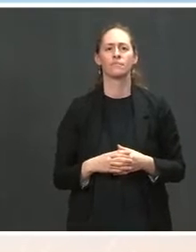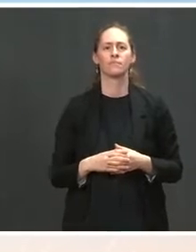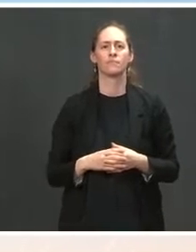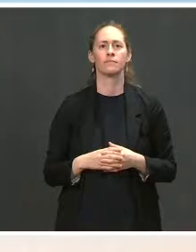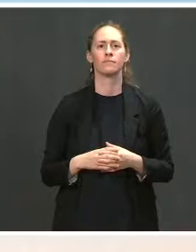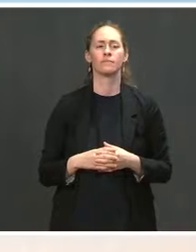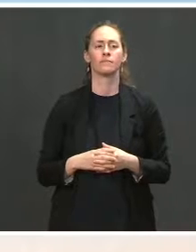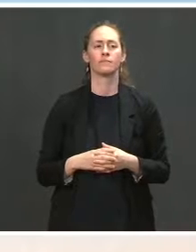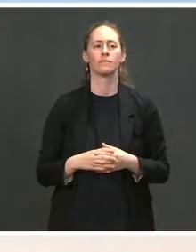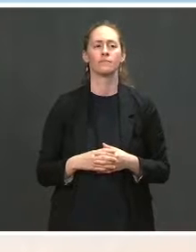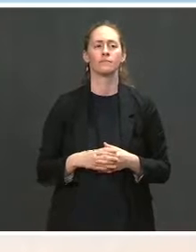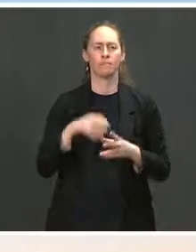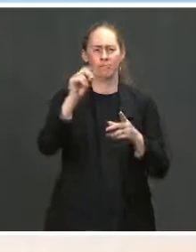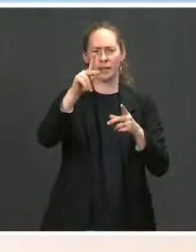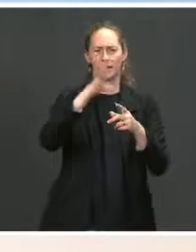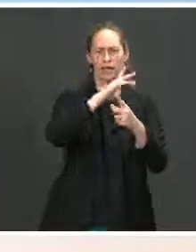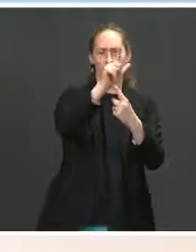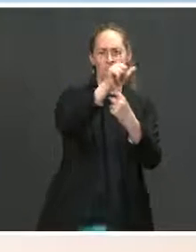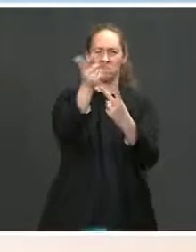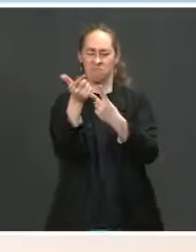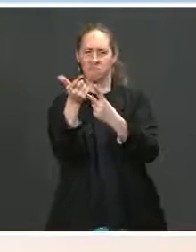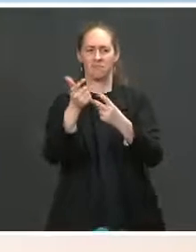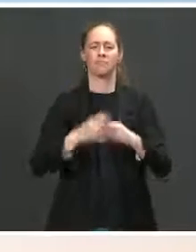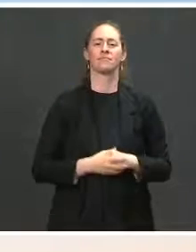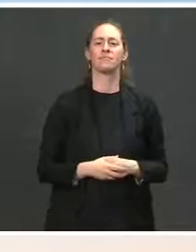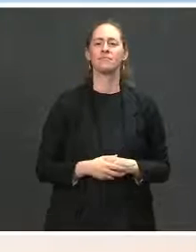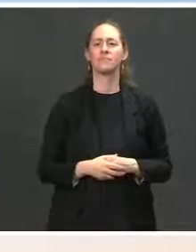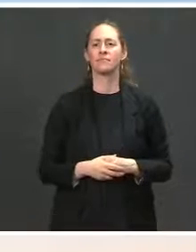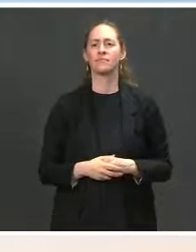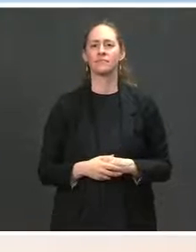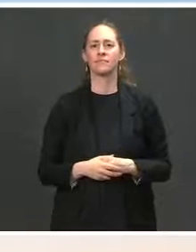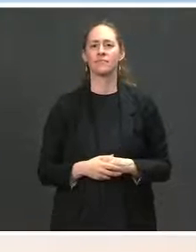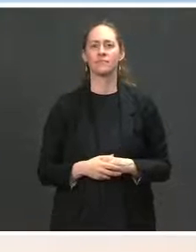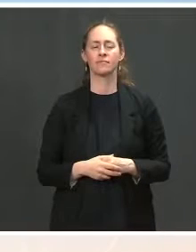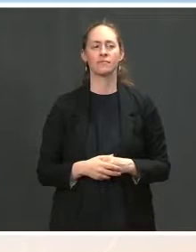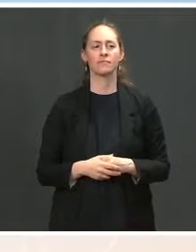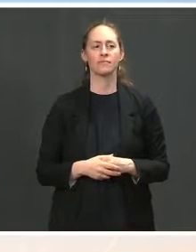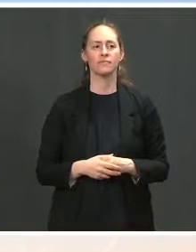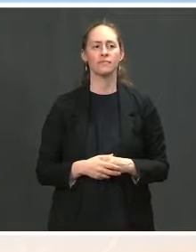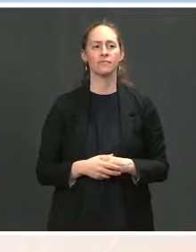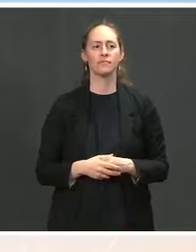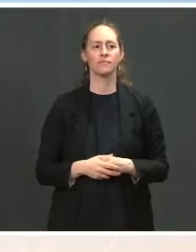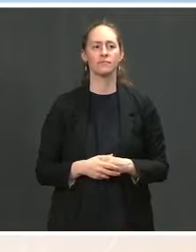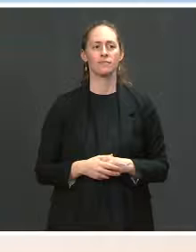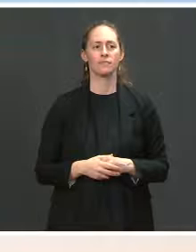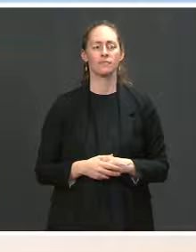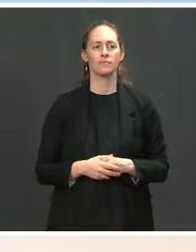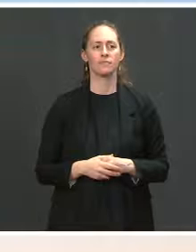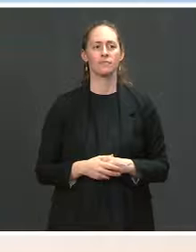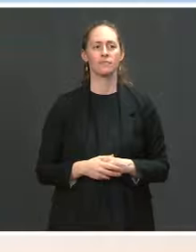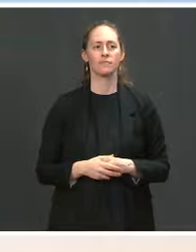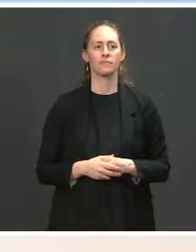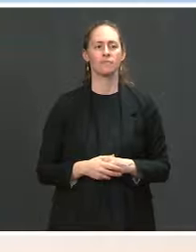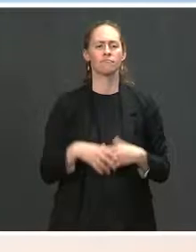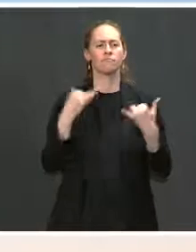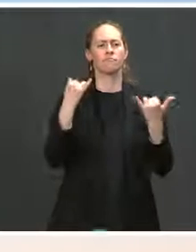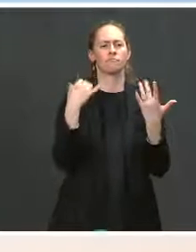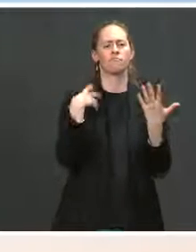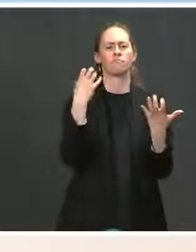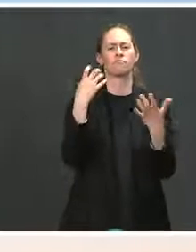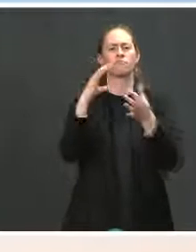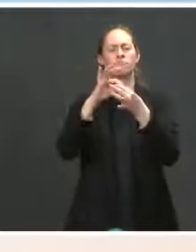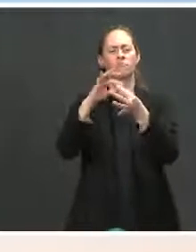first, and then I'll come right back to you? Okay, go ahead, Owen. Jen, thank you. Back to Title 10, if I may. So today, as you well know, the